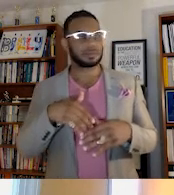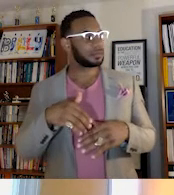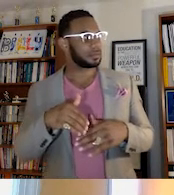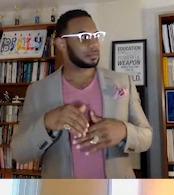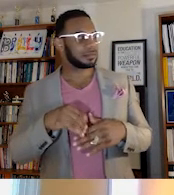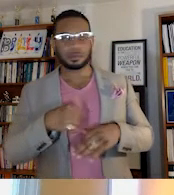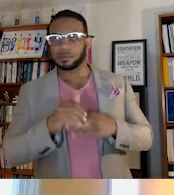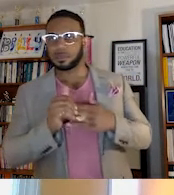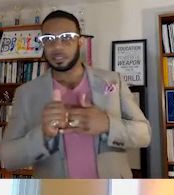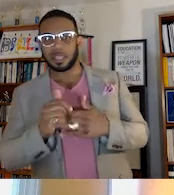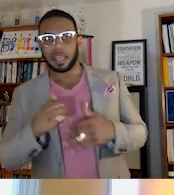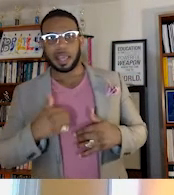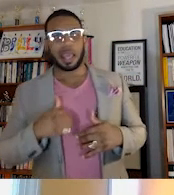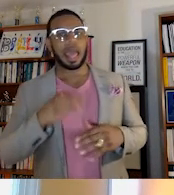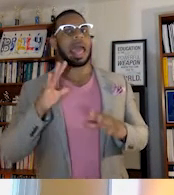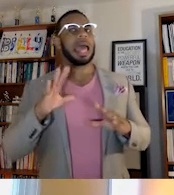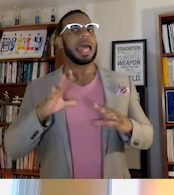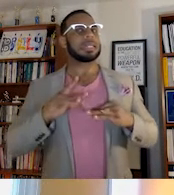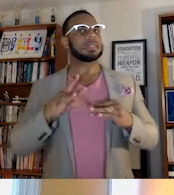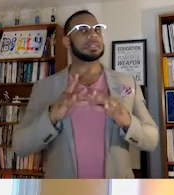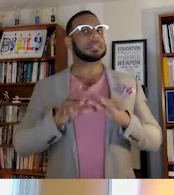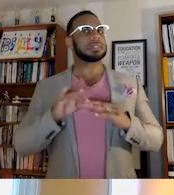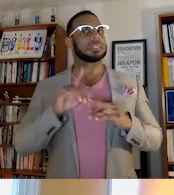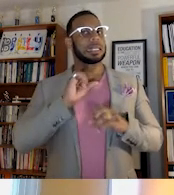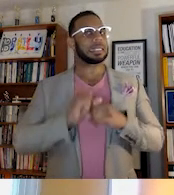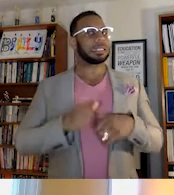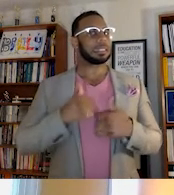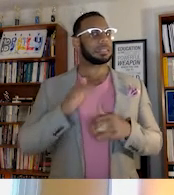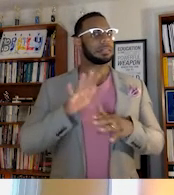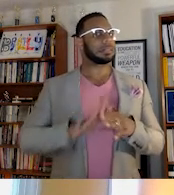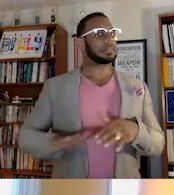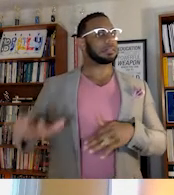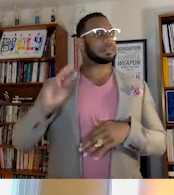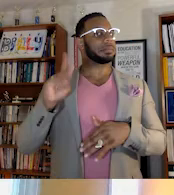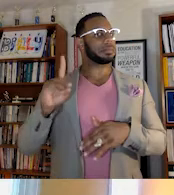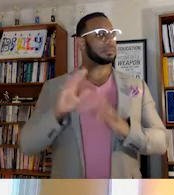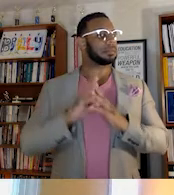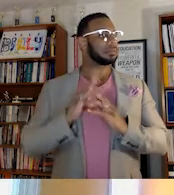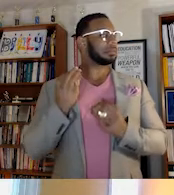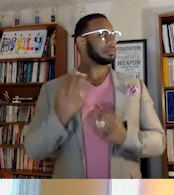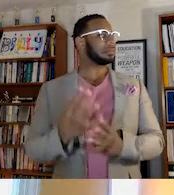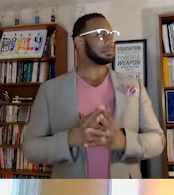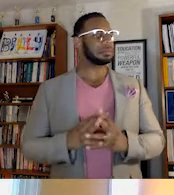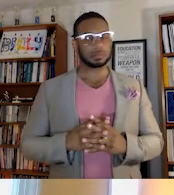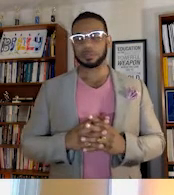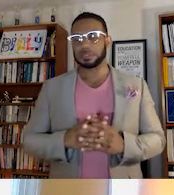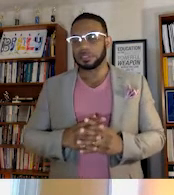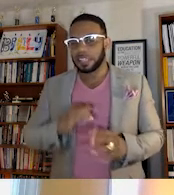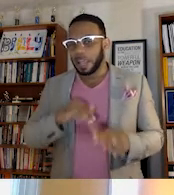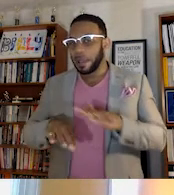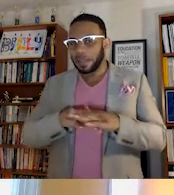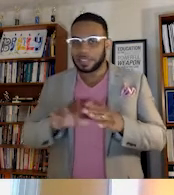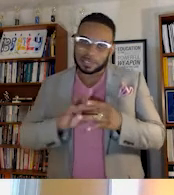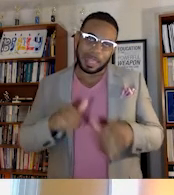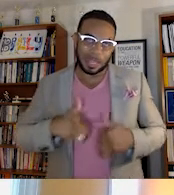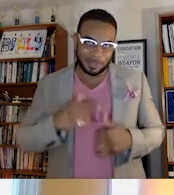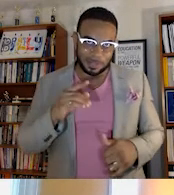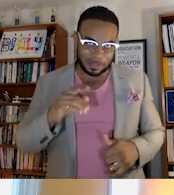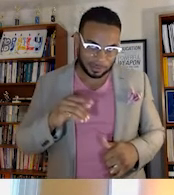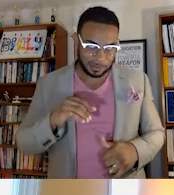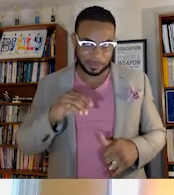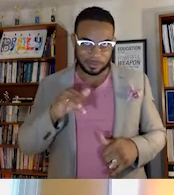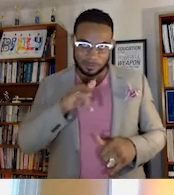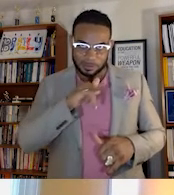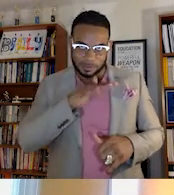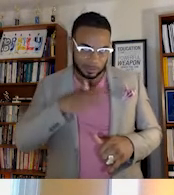myself. I claim DC, but I actually live in the suburbs in Maryland. So, and I basically say I live in